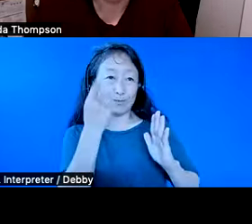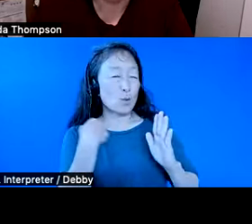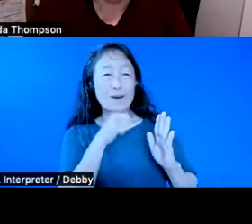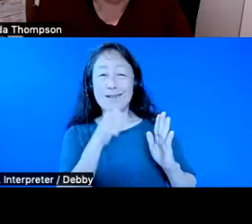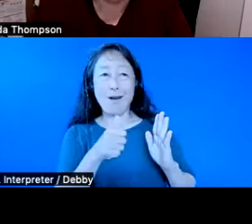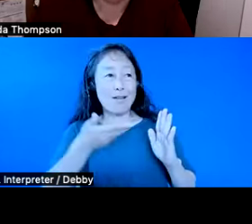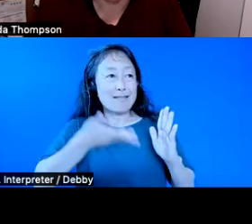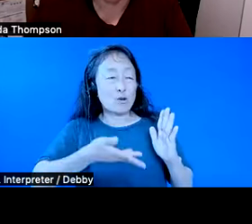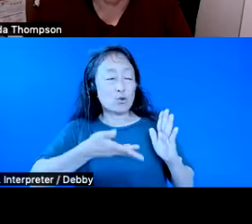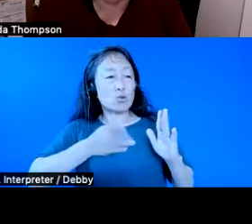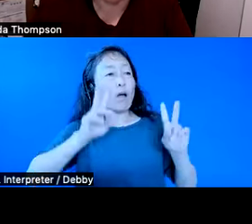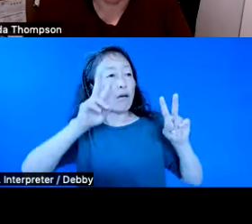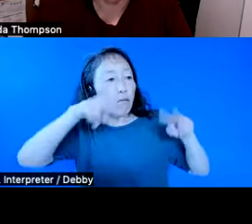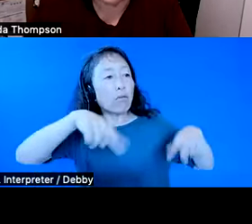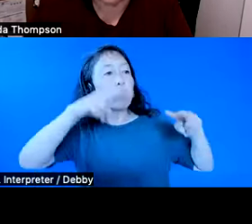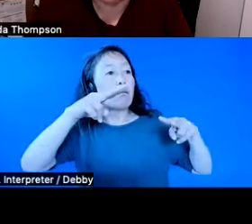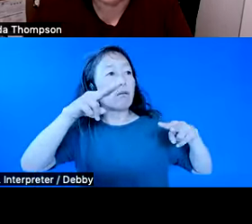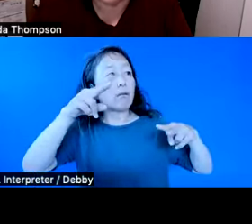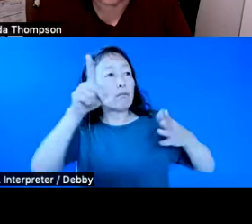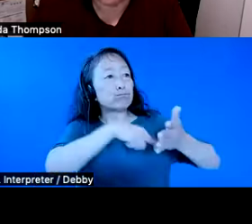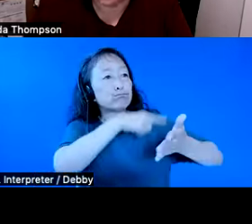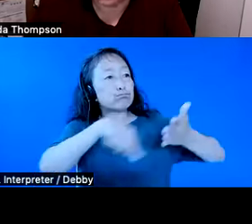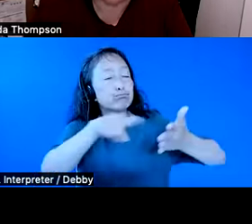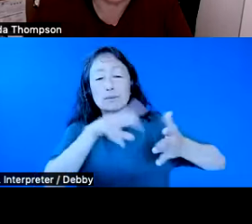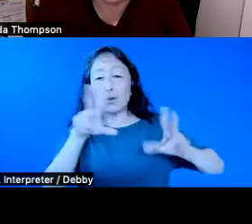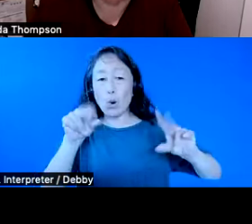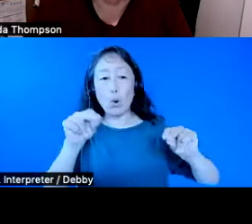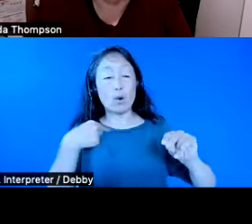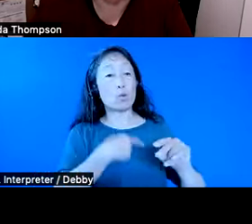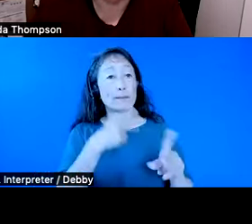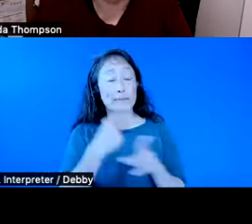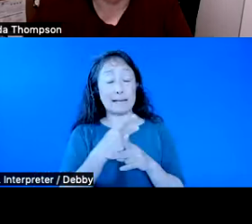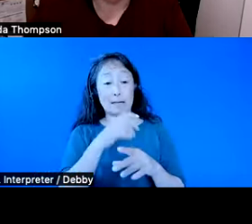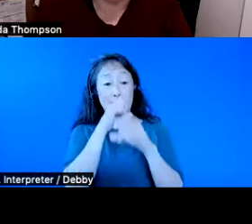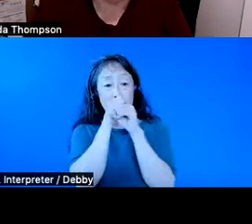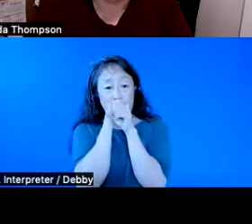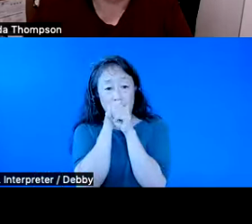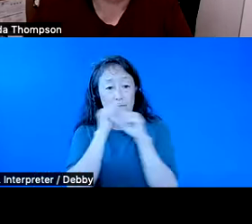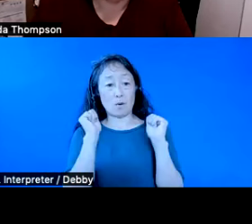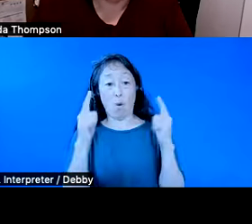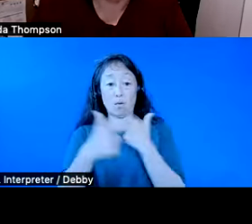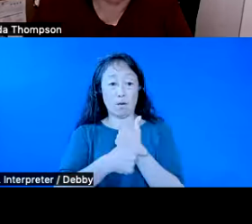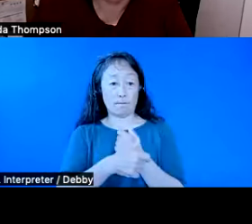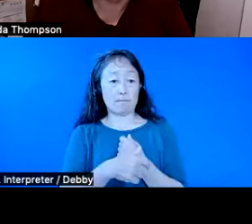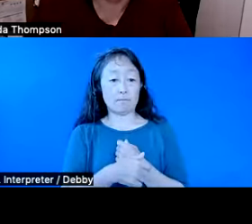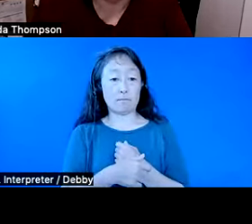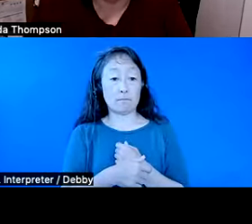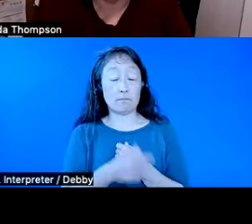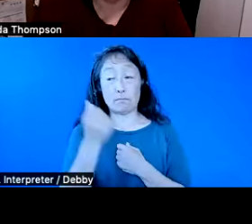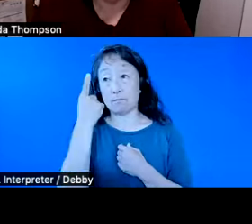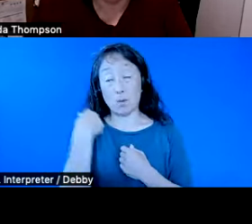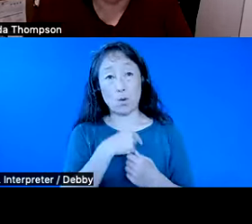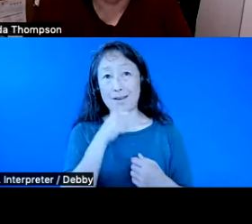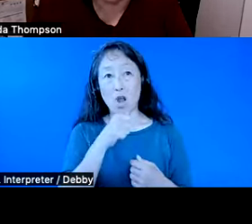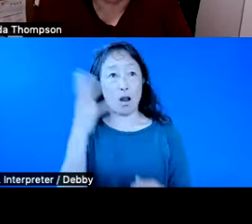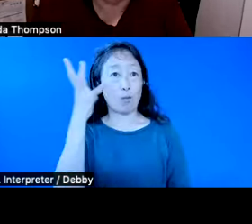judgment. We really should maintain confidentiality at all times. We're not experienced enough to do